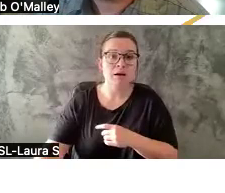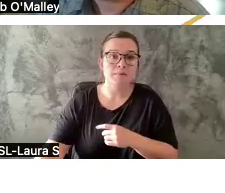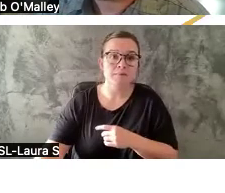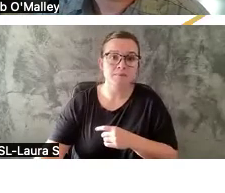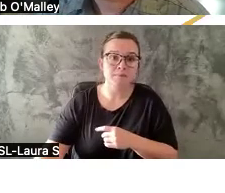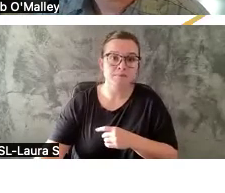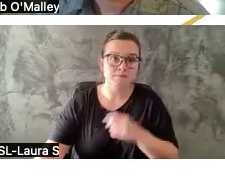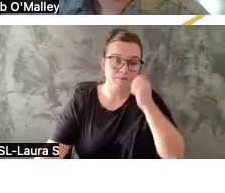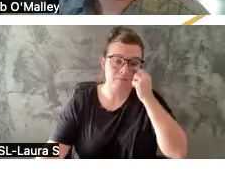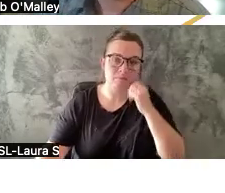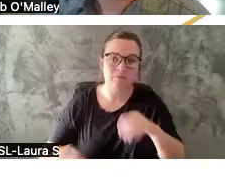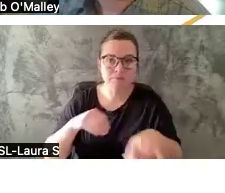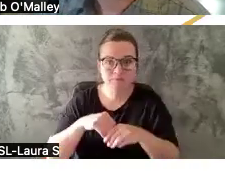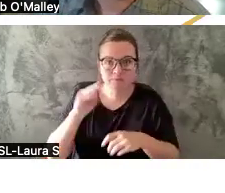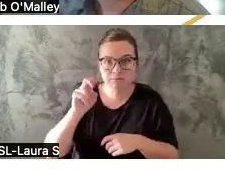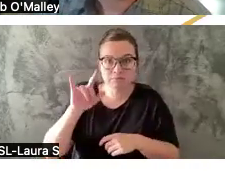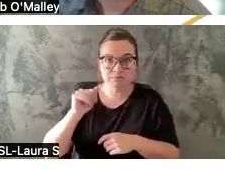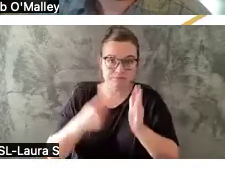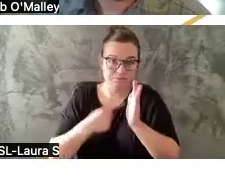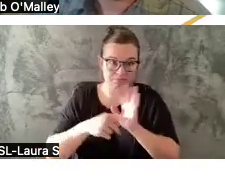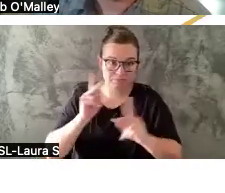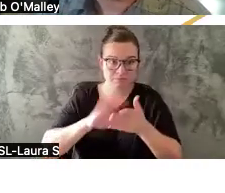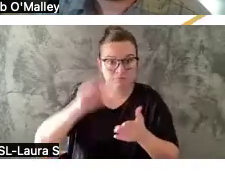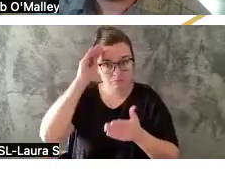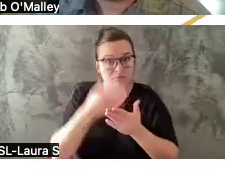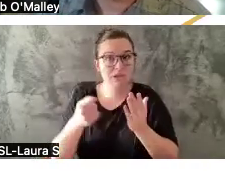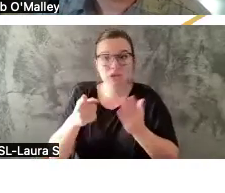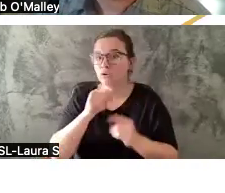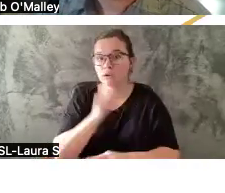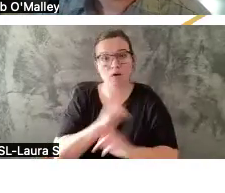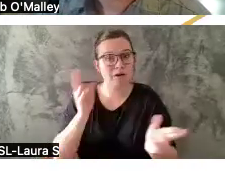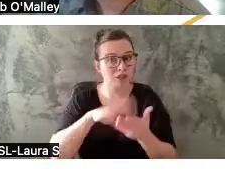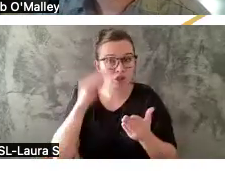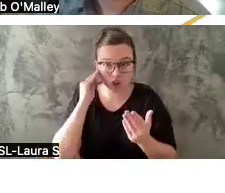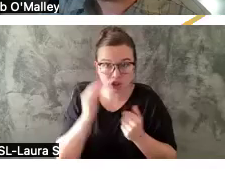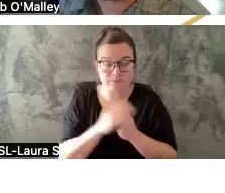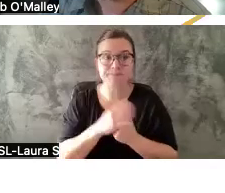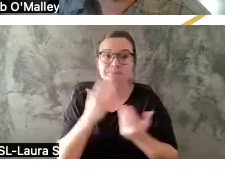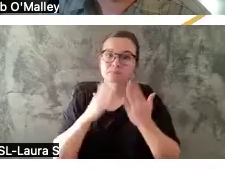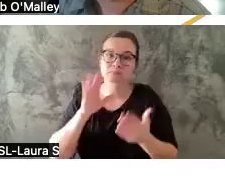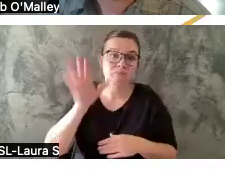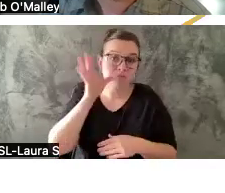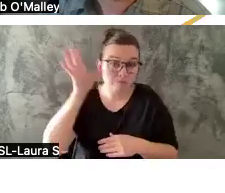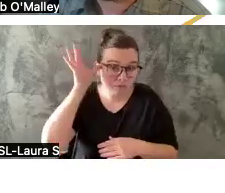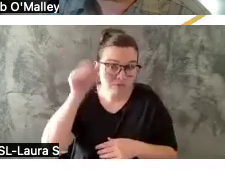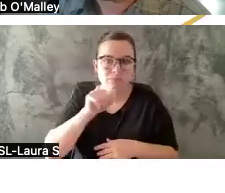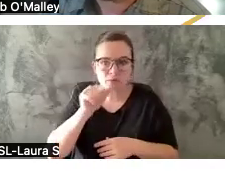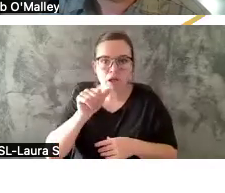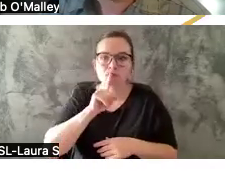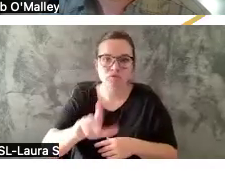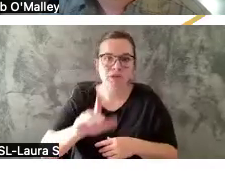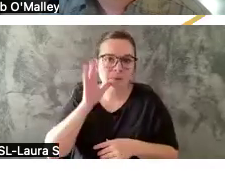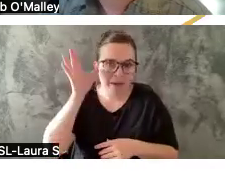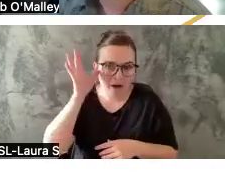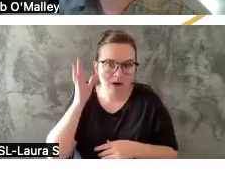in the popular media. Sometimes people learn things they were not prepared to learn. Maybe their parent is not who they thought they